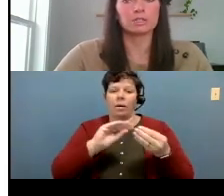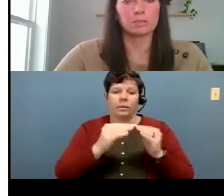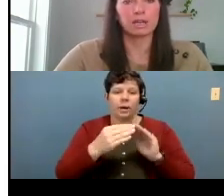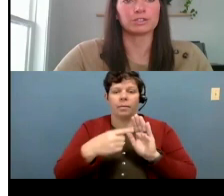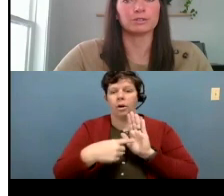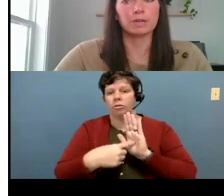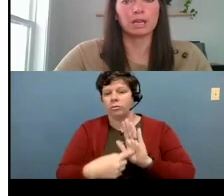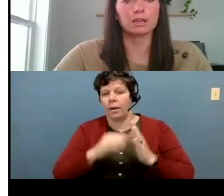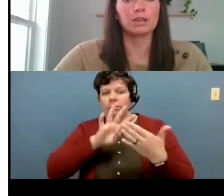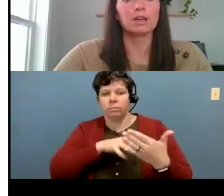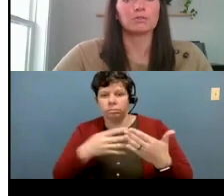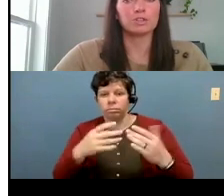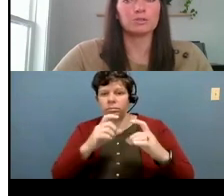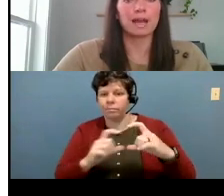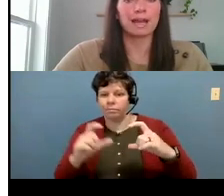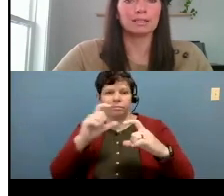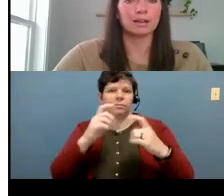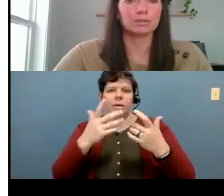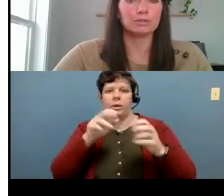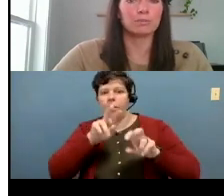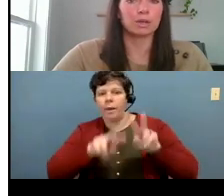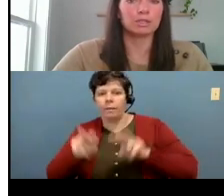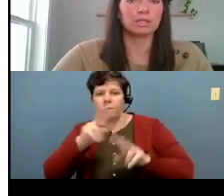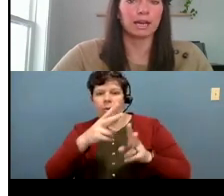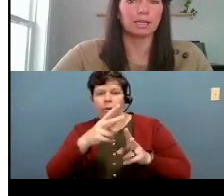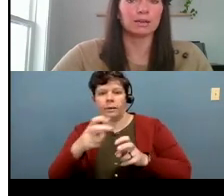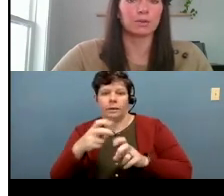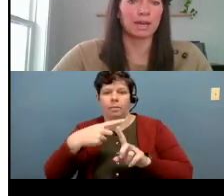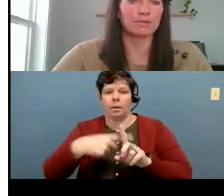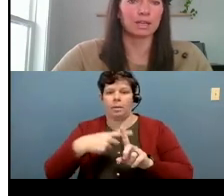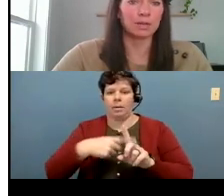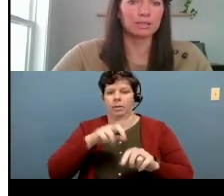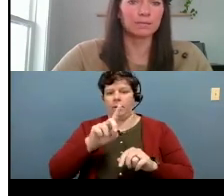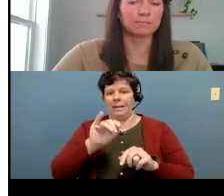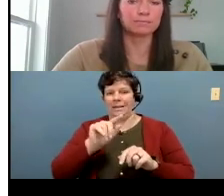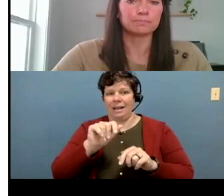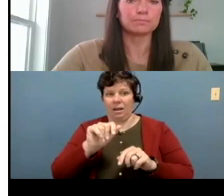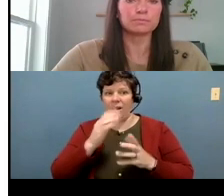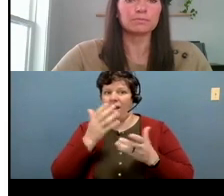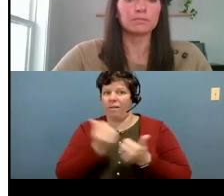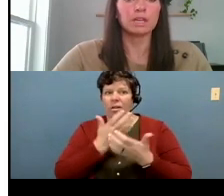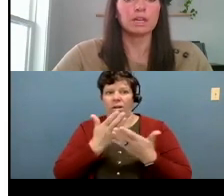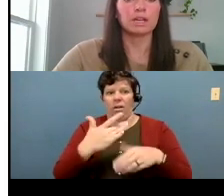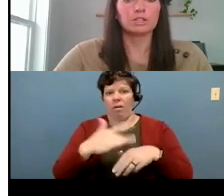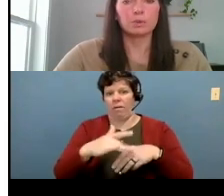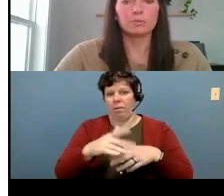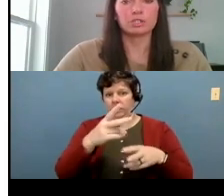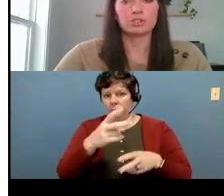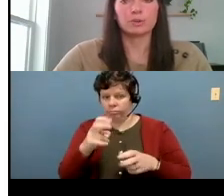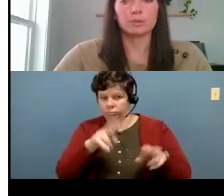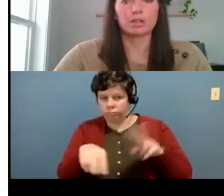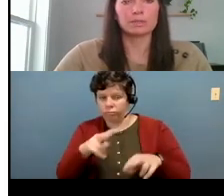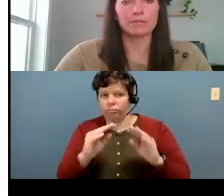go to this page and locate, view, and download the monthly data that we have in NamUs. And I just want to